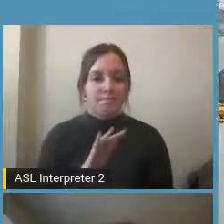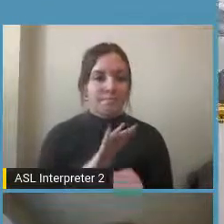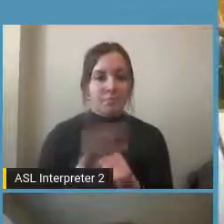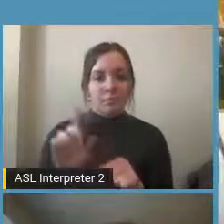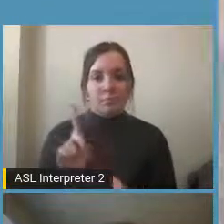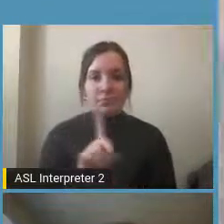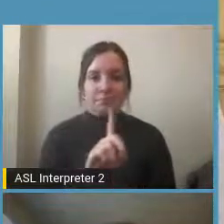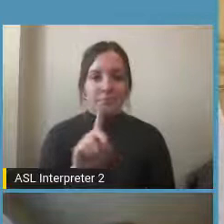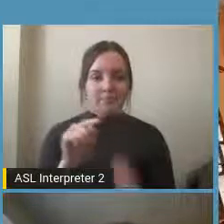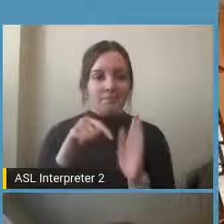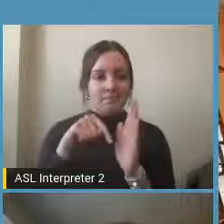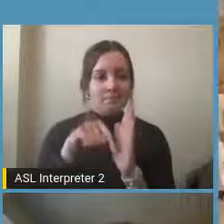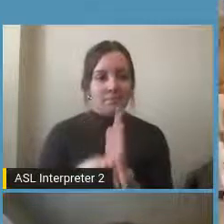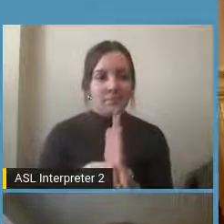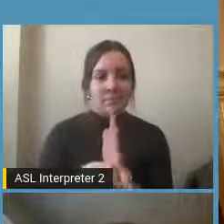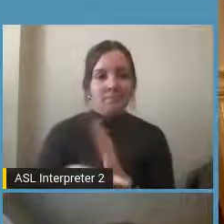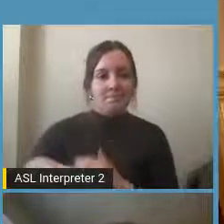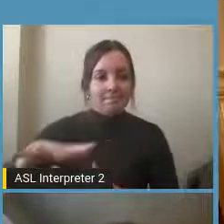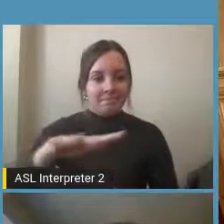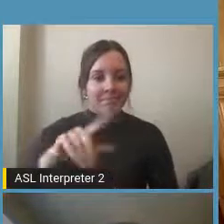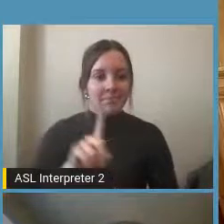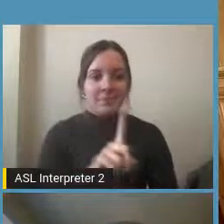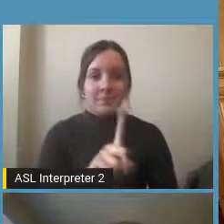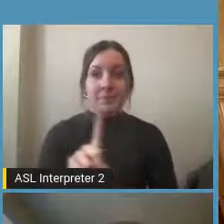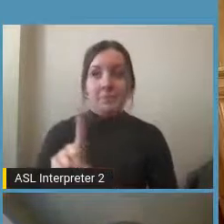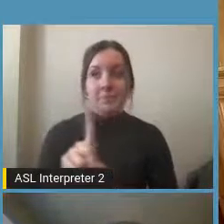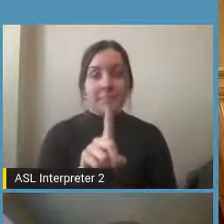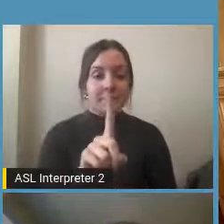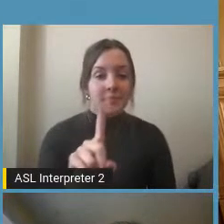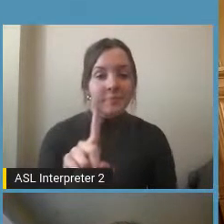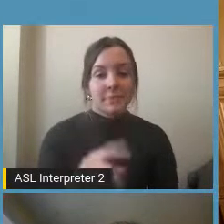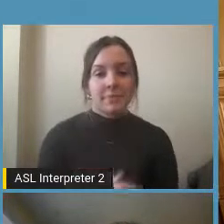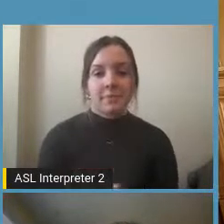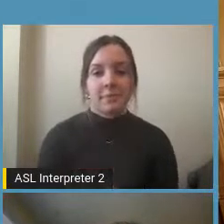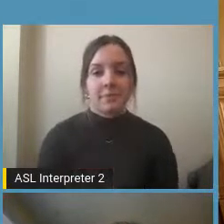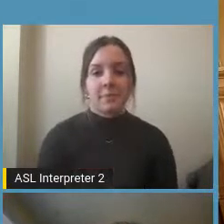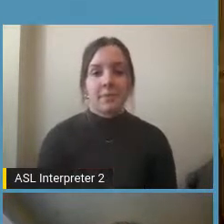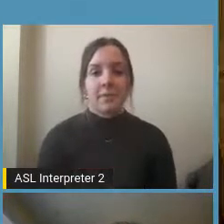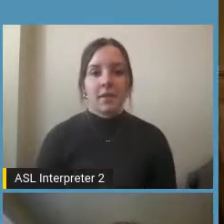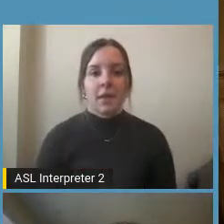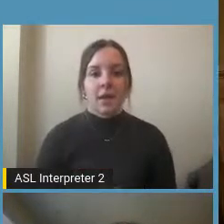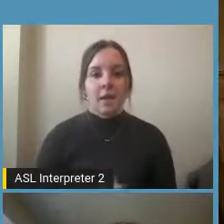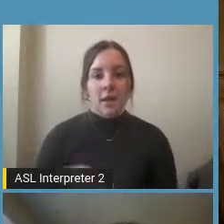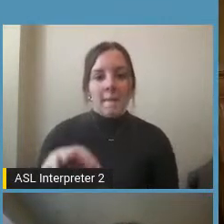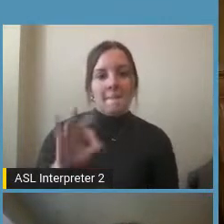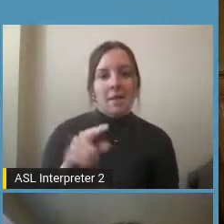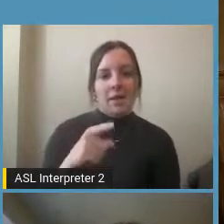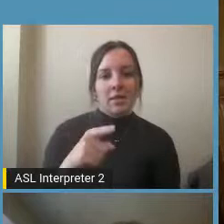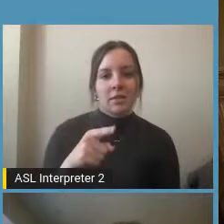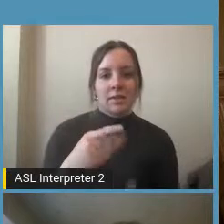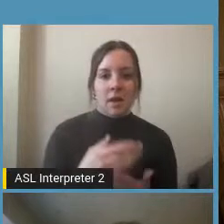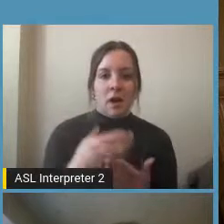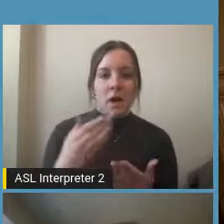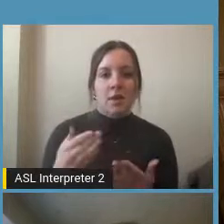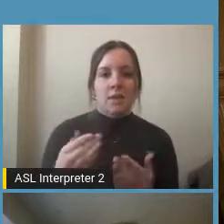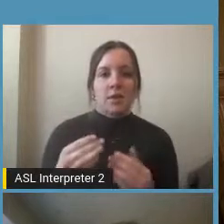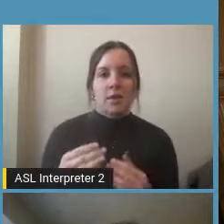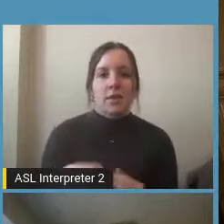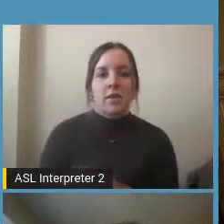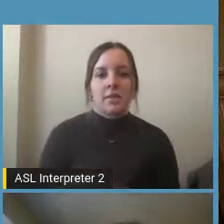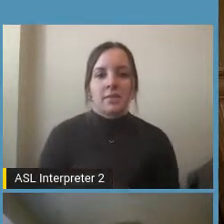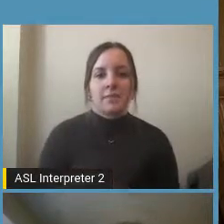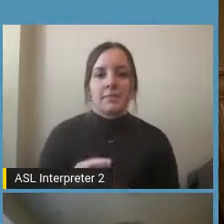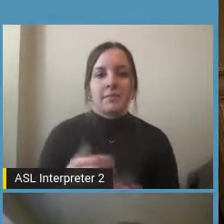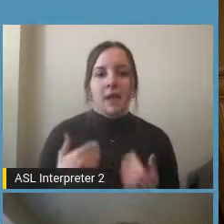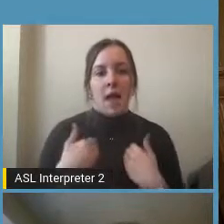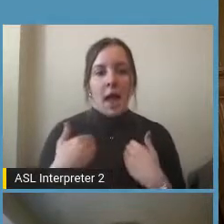of their entire space. And they've handpicked certain objects. Again, here's another one. And these